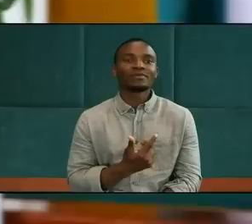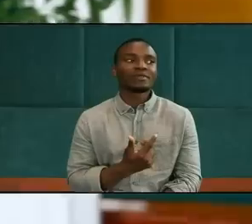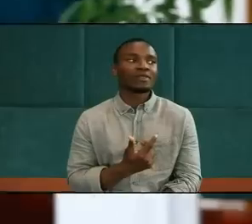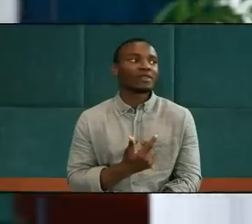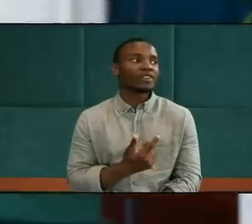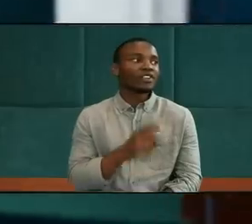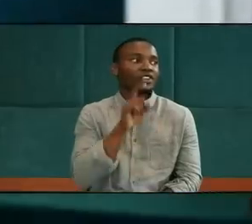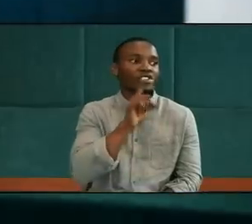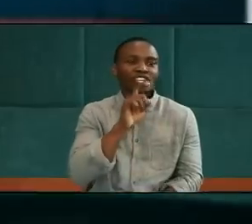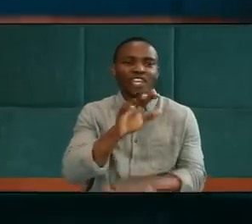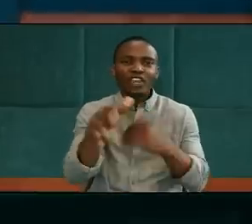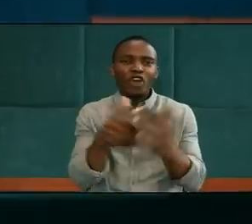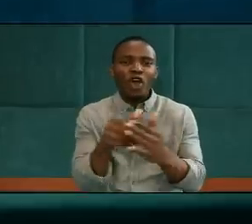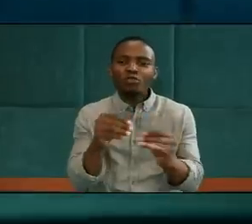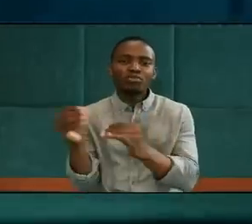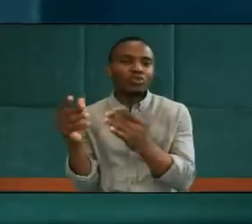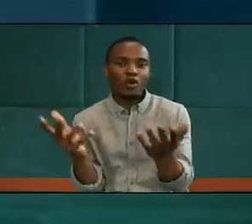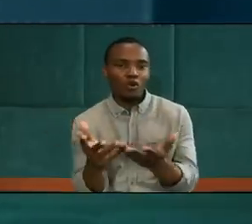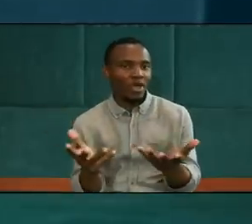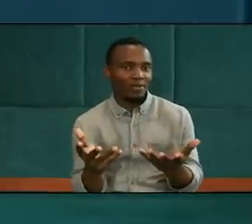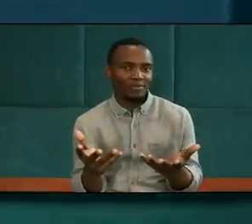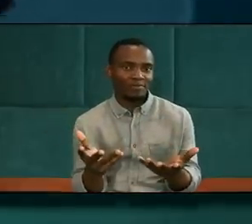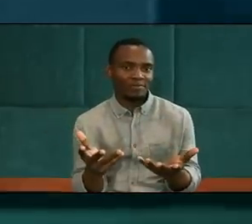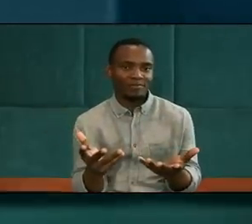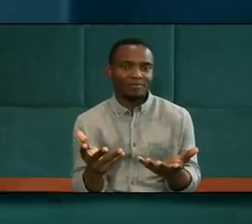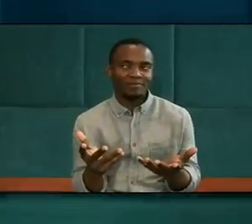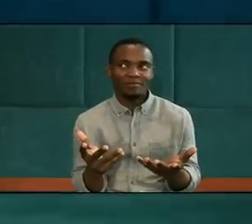Hey, where have all the roosters gone?